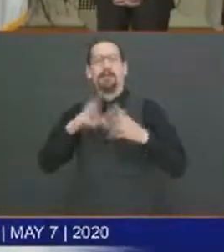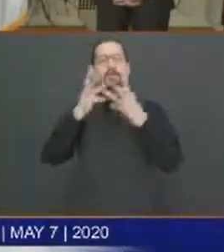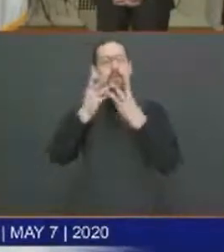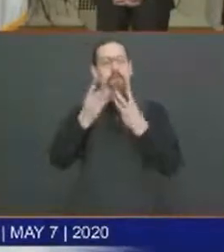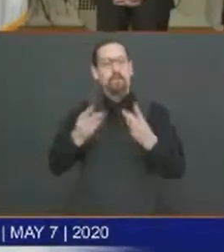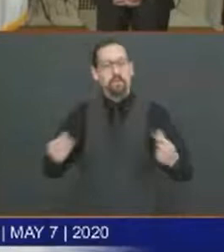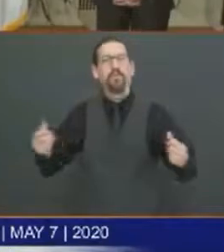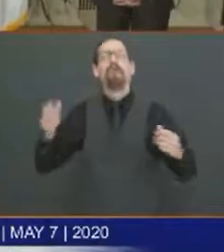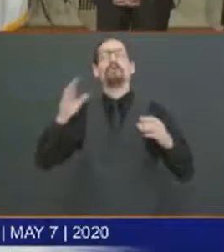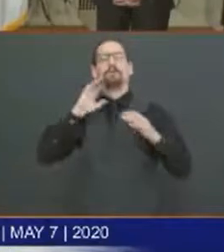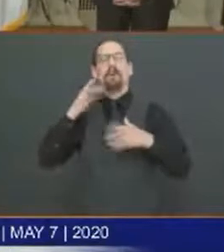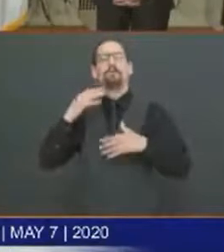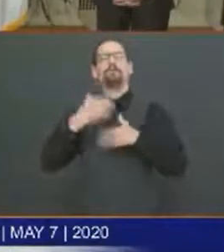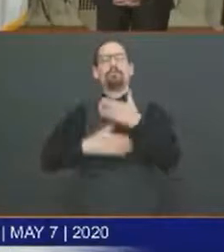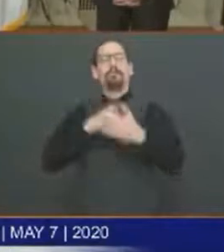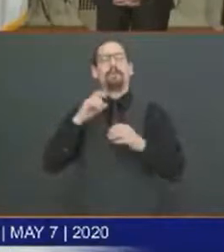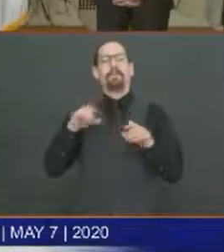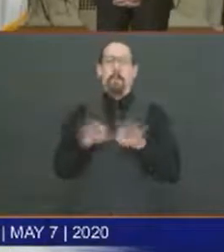together.